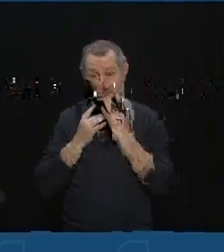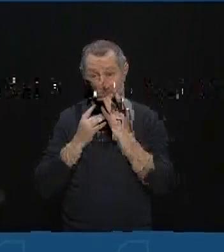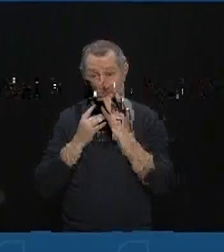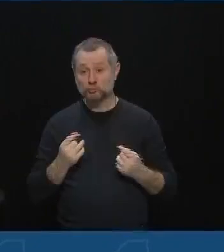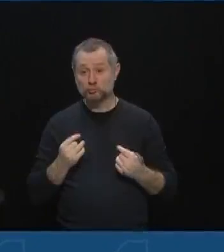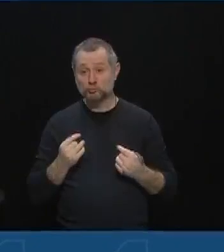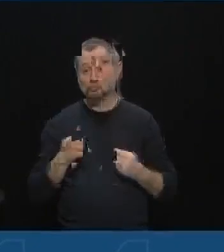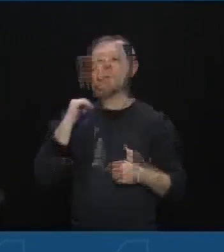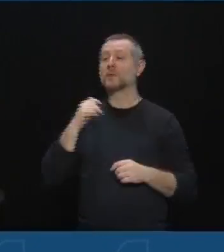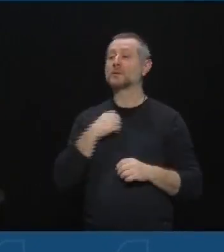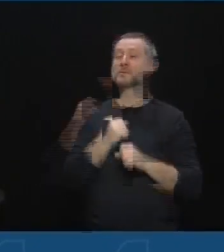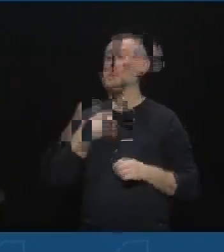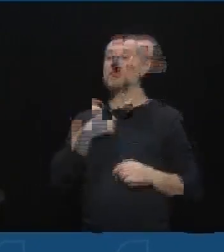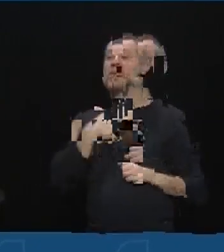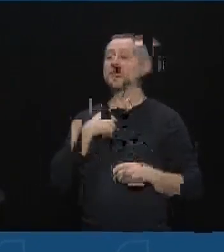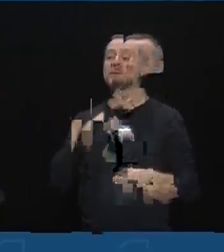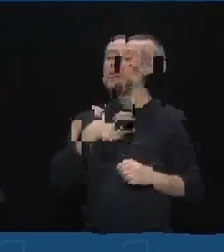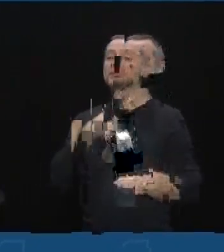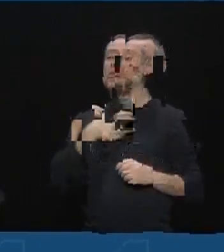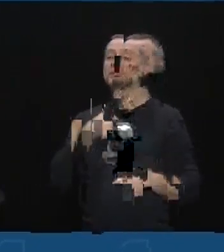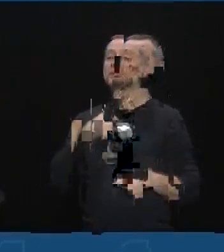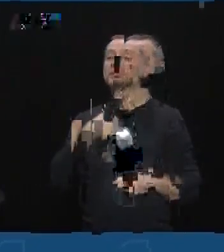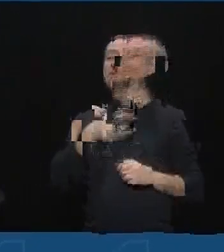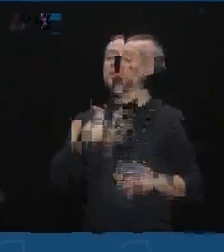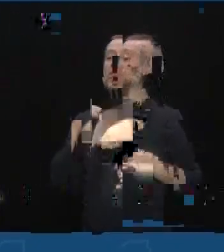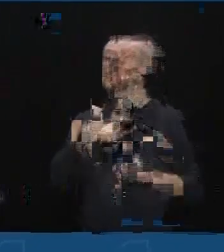bunch of kids for your vacation. A lot of fun.